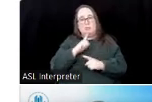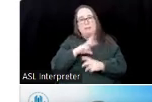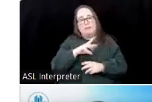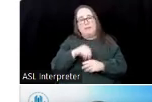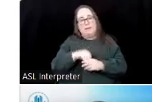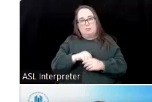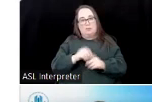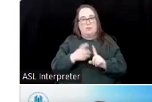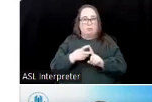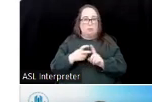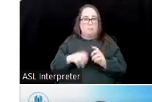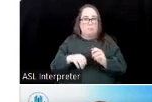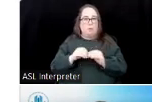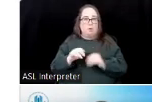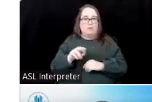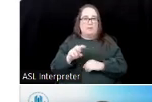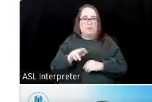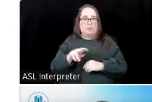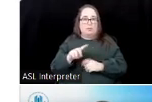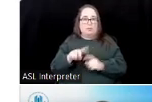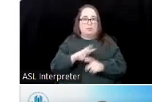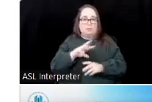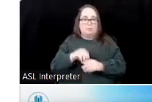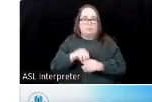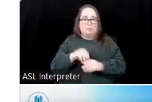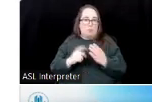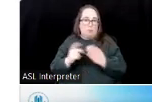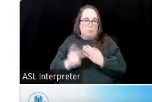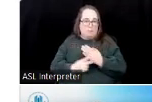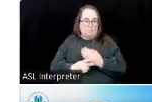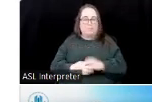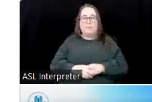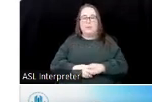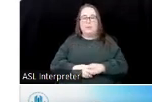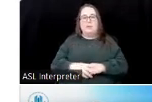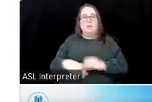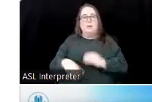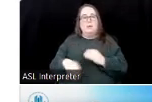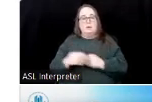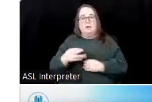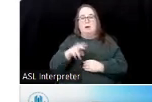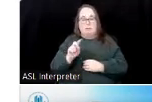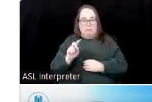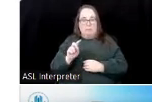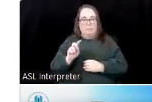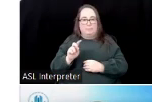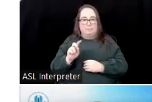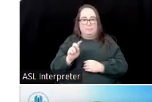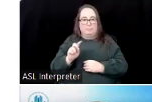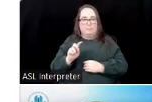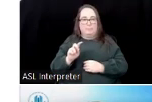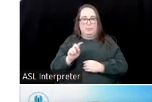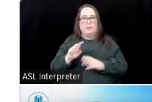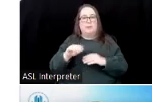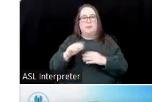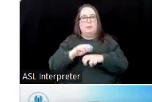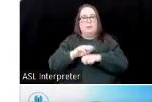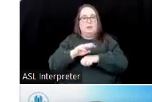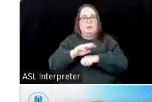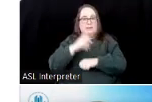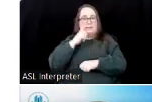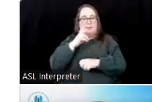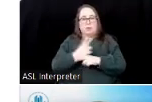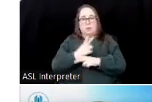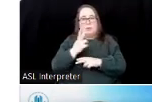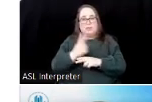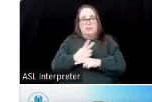and recruit more landlords to participate in the voucher program. In addition, HUD has also issued guidance around uses